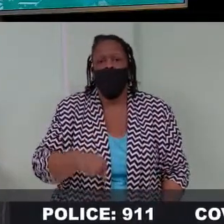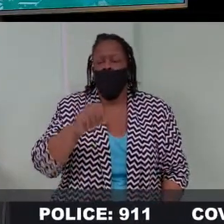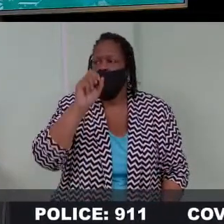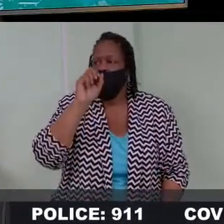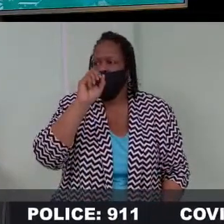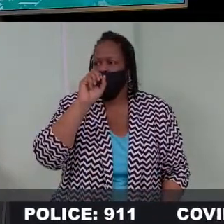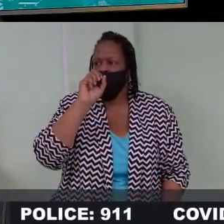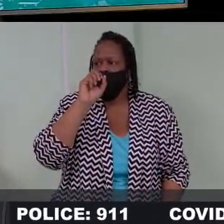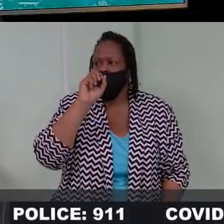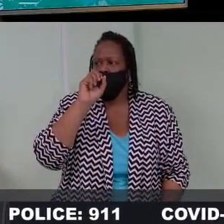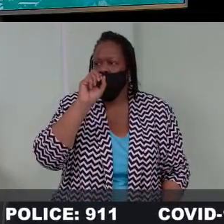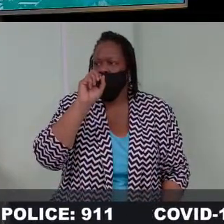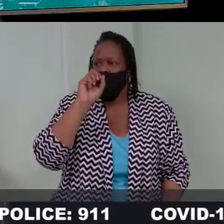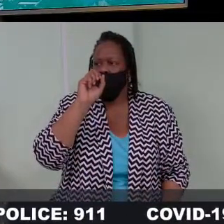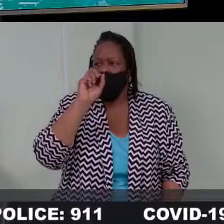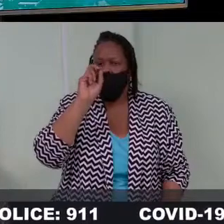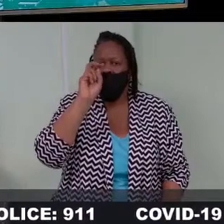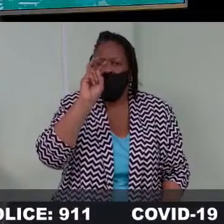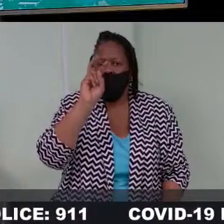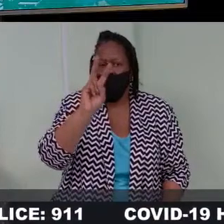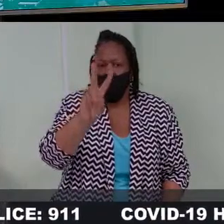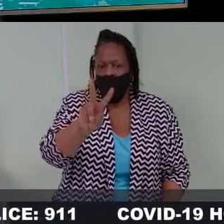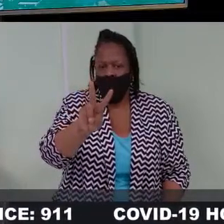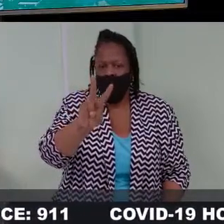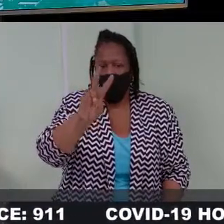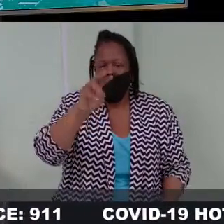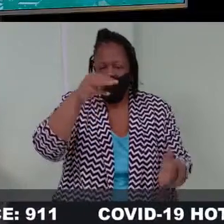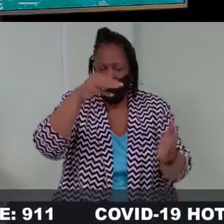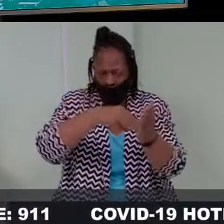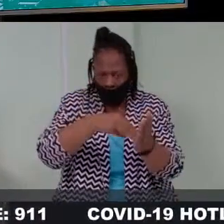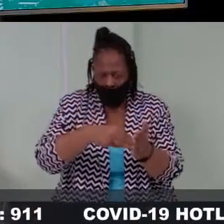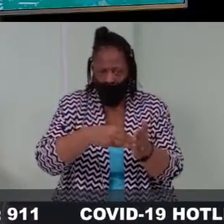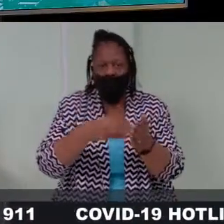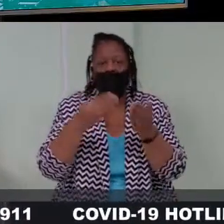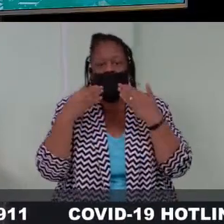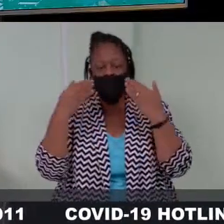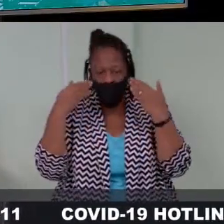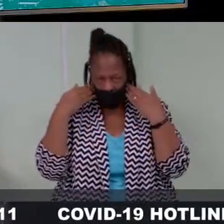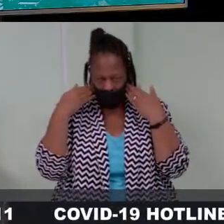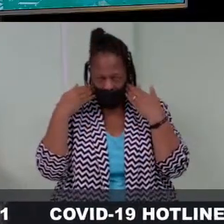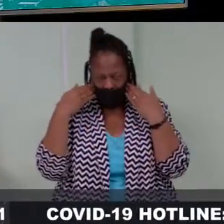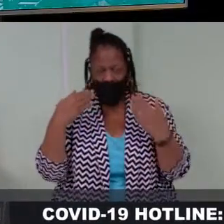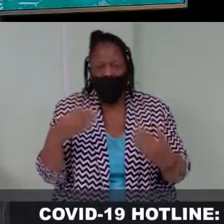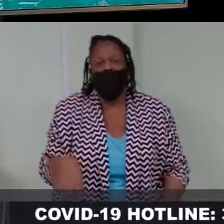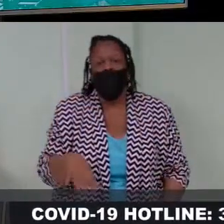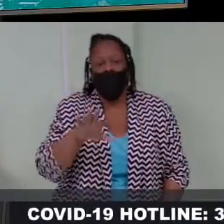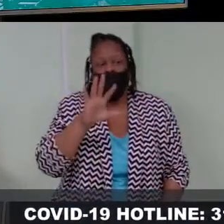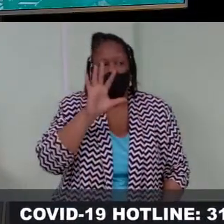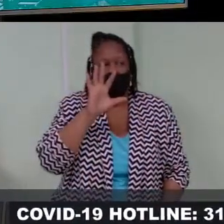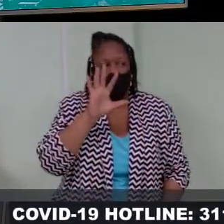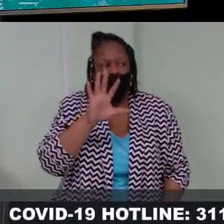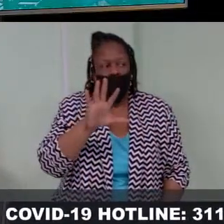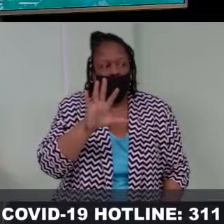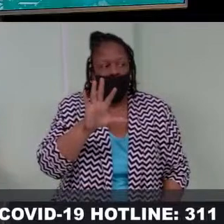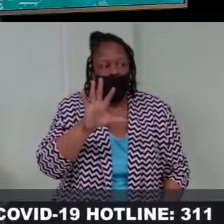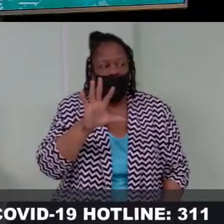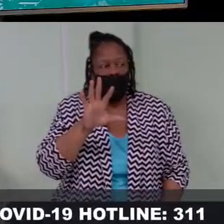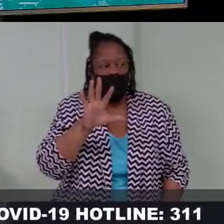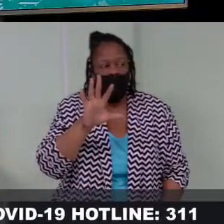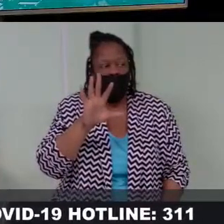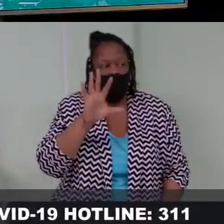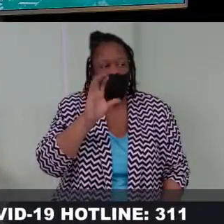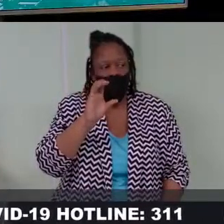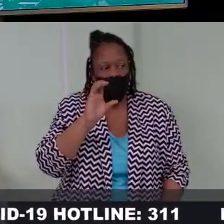1,000 to the National COVID-19 Task Force. So I invite Ms. Harina-Rain